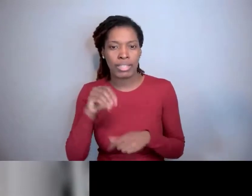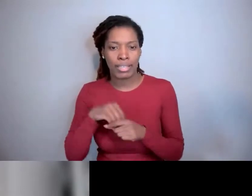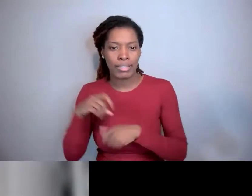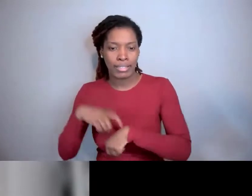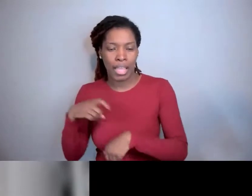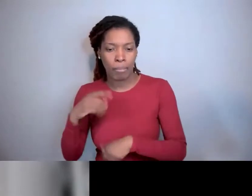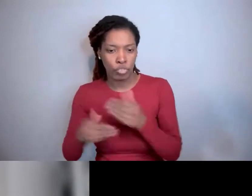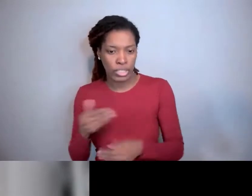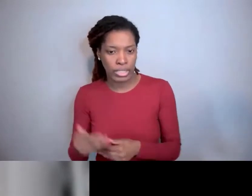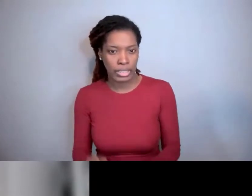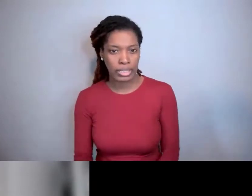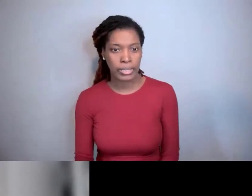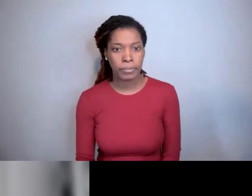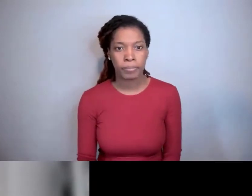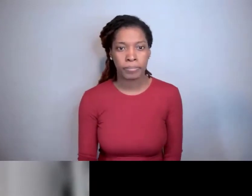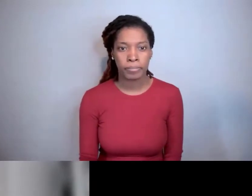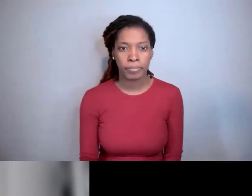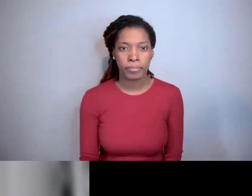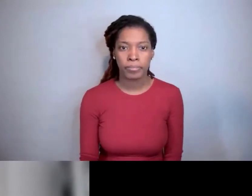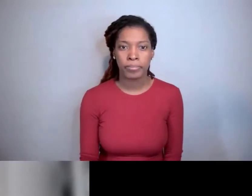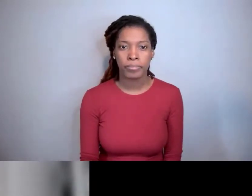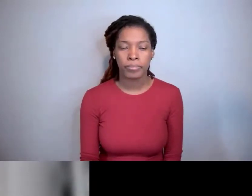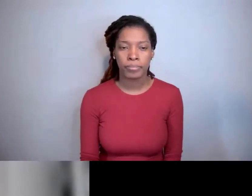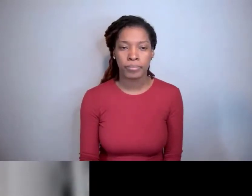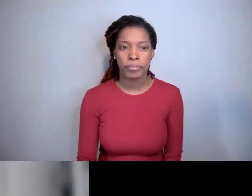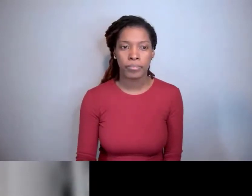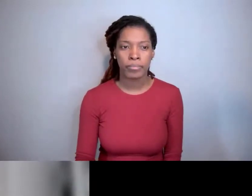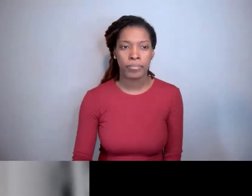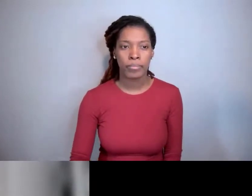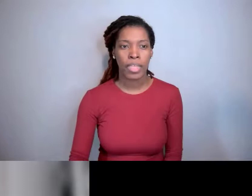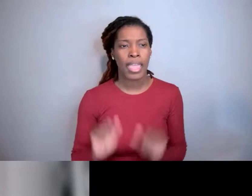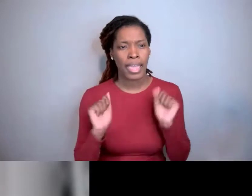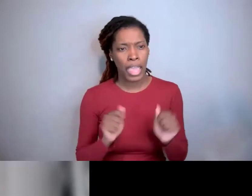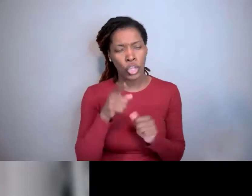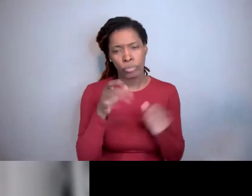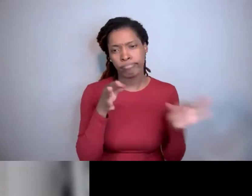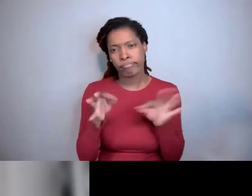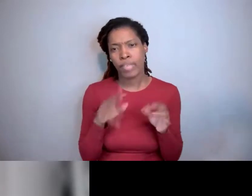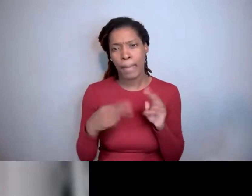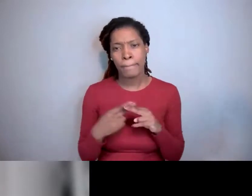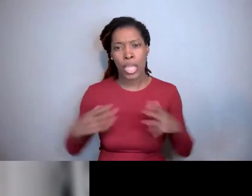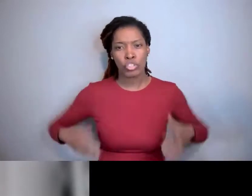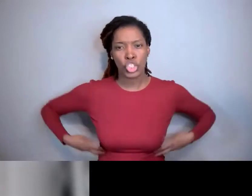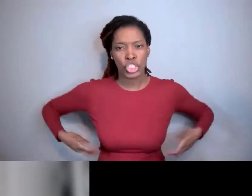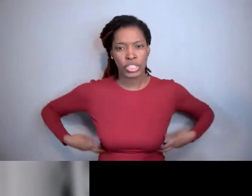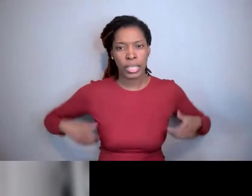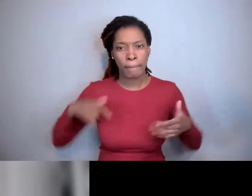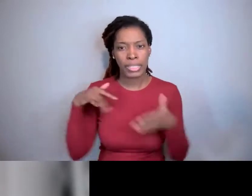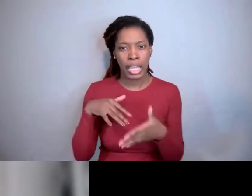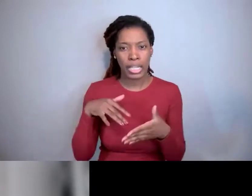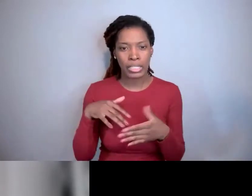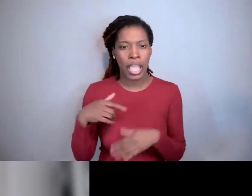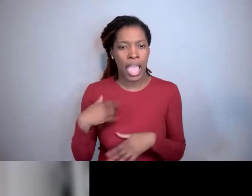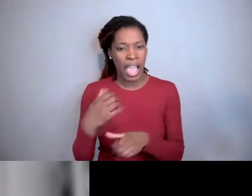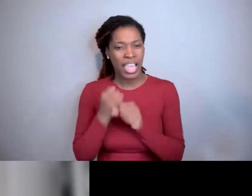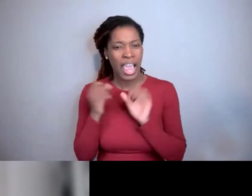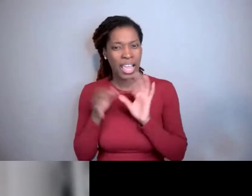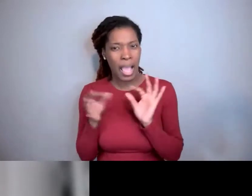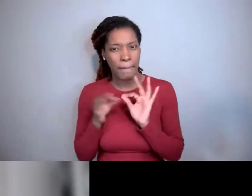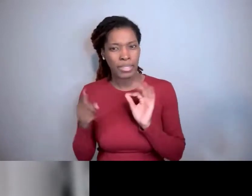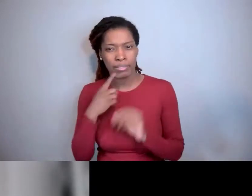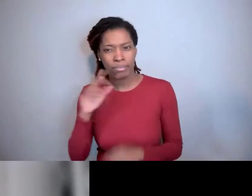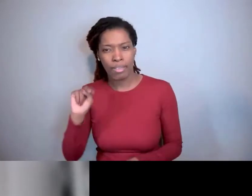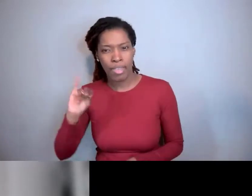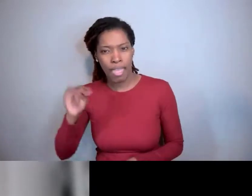All right. Could you just talk a little bit about chimp studies? So we got a comment that says the NIH does not support chimp studies anymore, but there are a